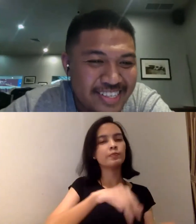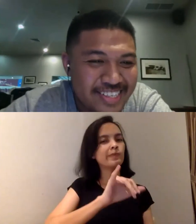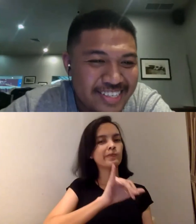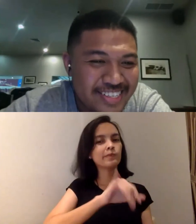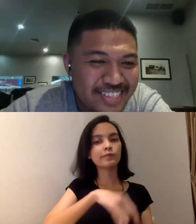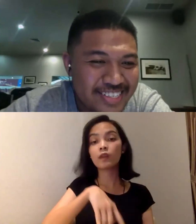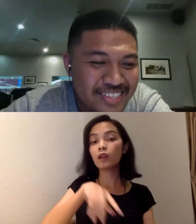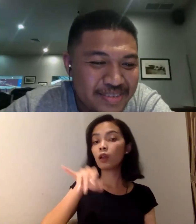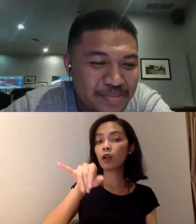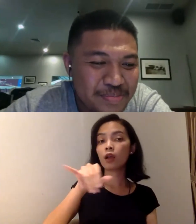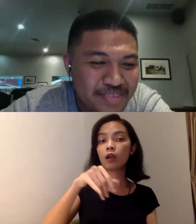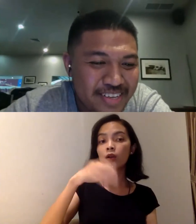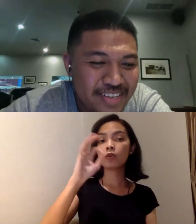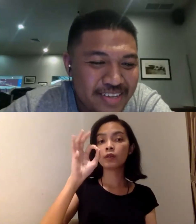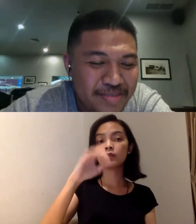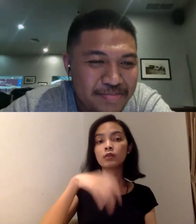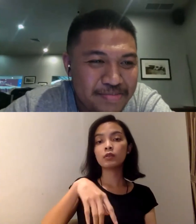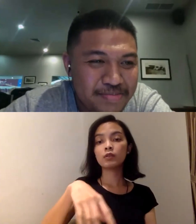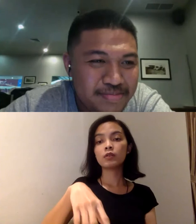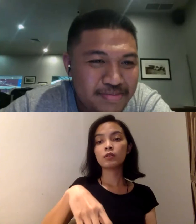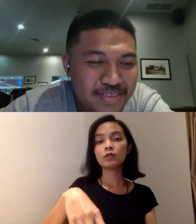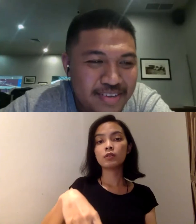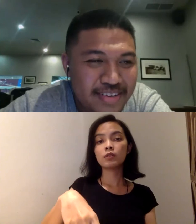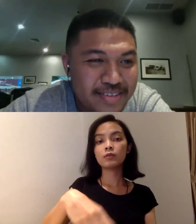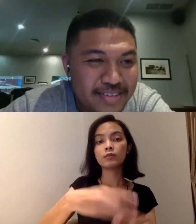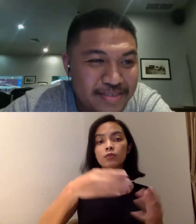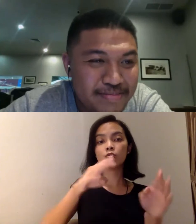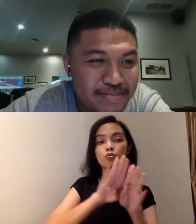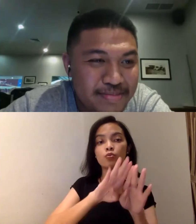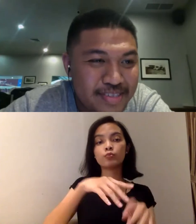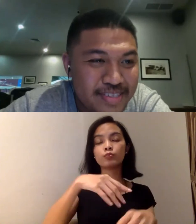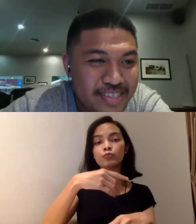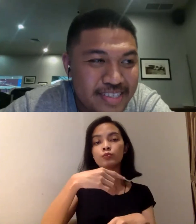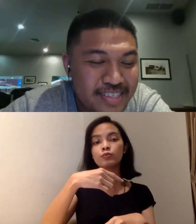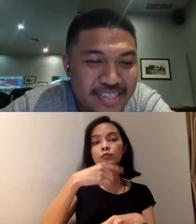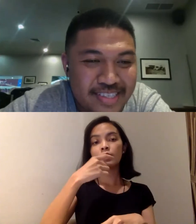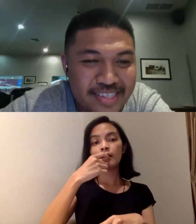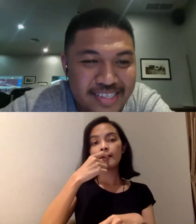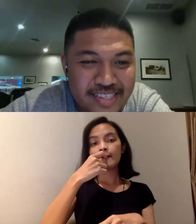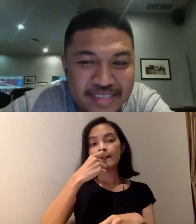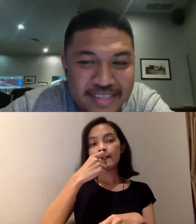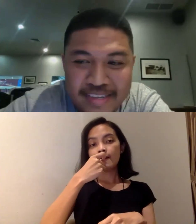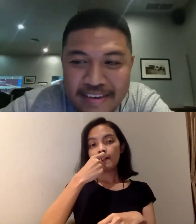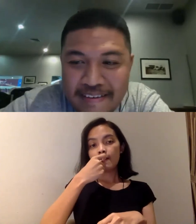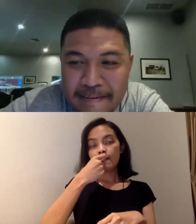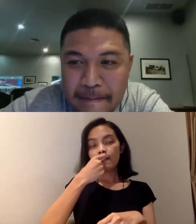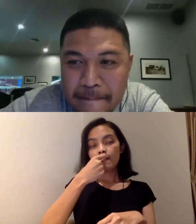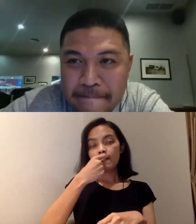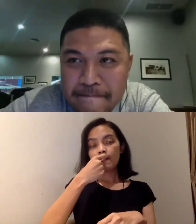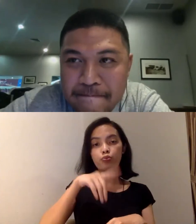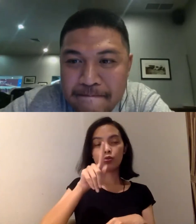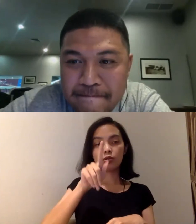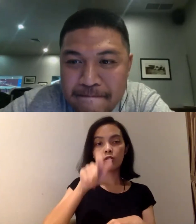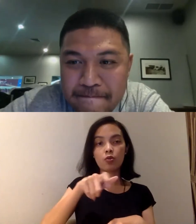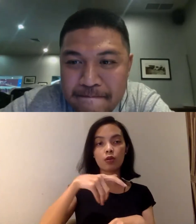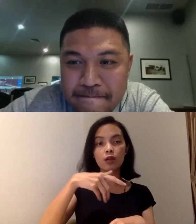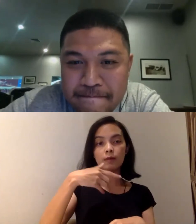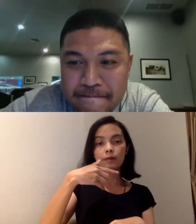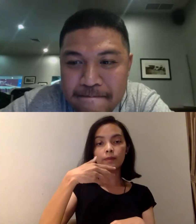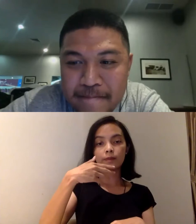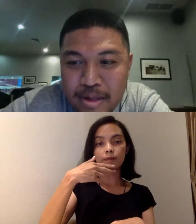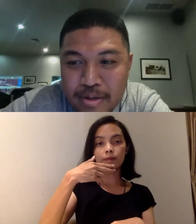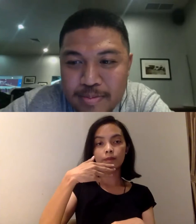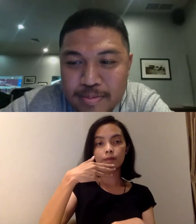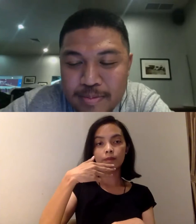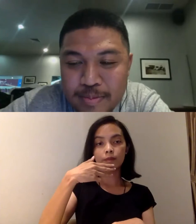Okay. So before we close this, we have one question from the audience, from